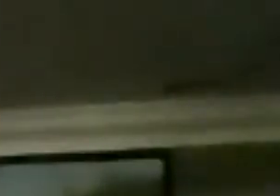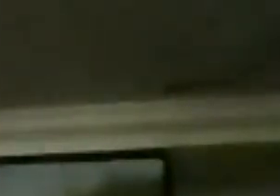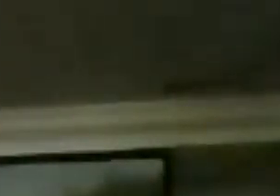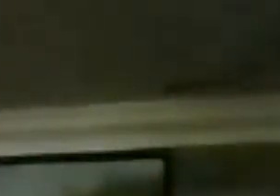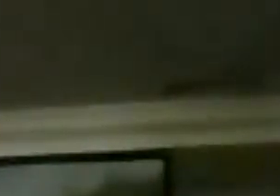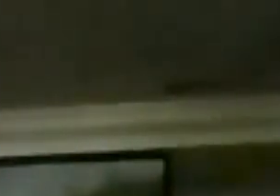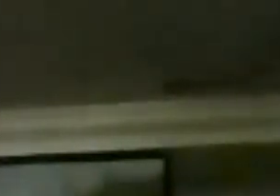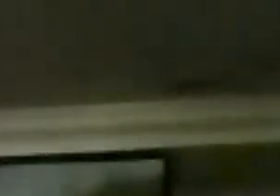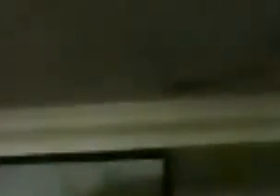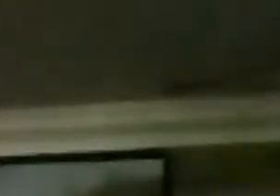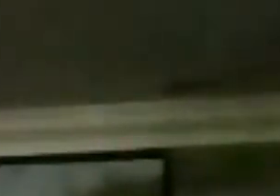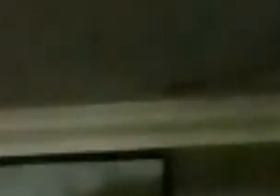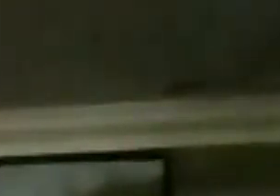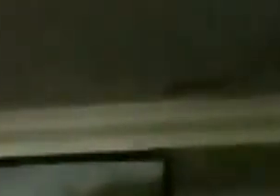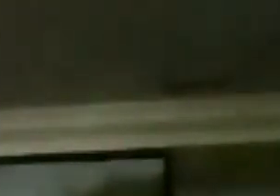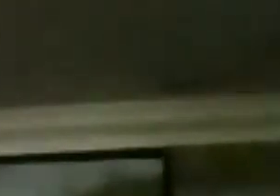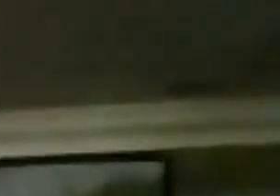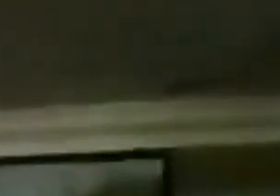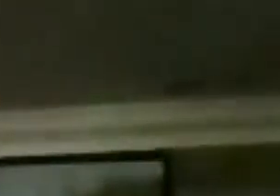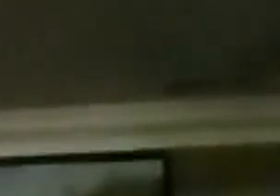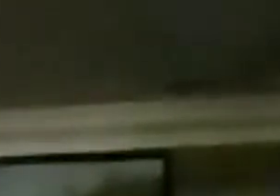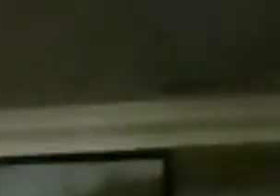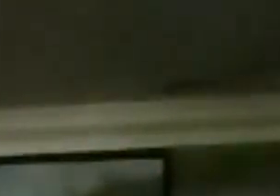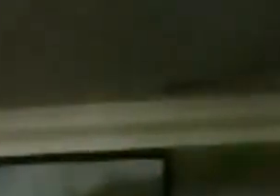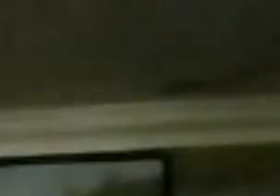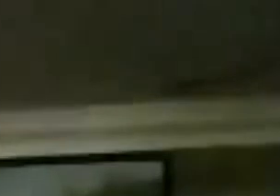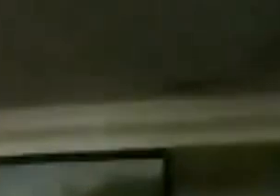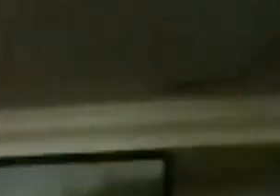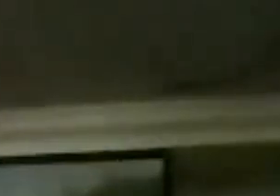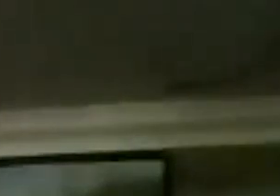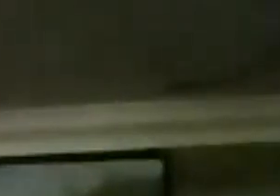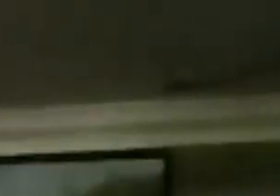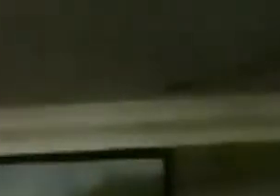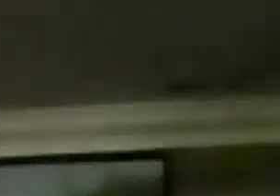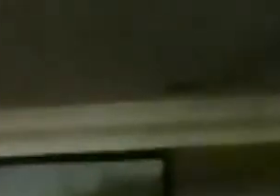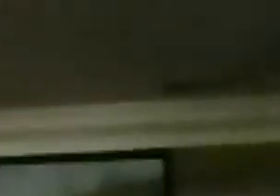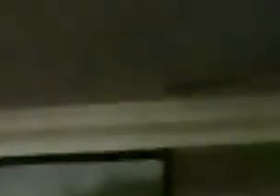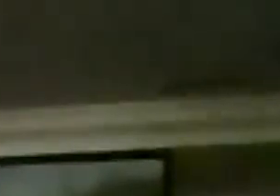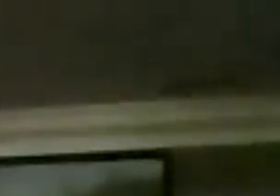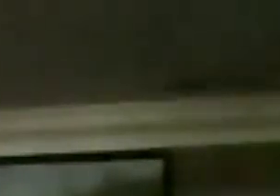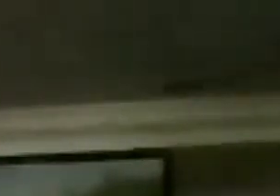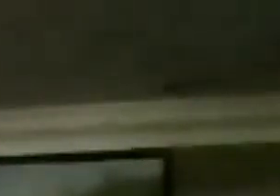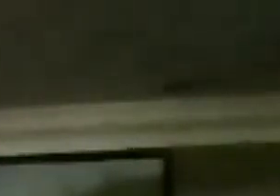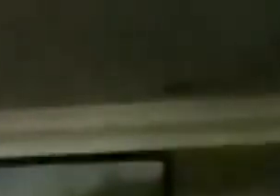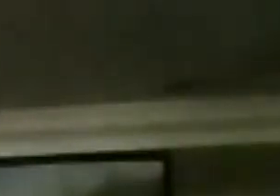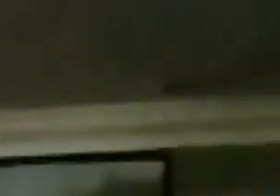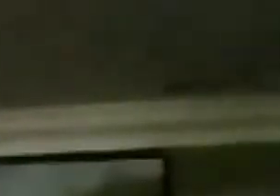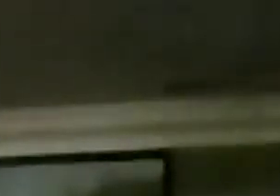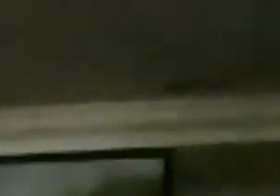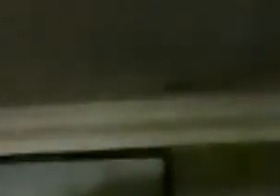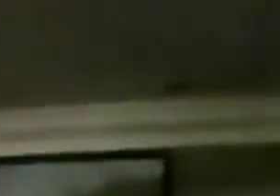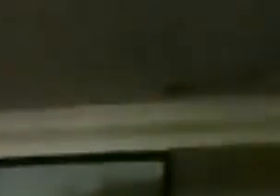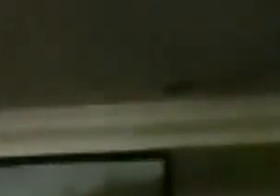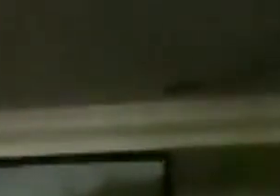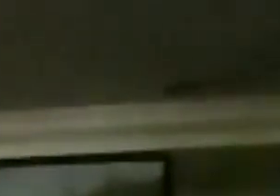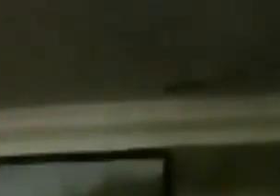pictures, and you can email those pictures to me. Or again, we also provided the address, the 3222 Winona